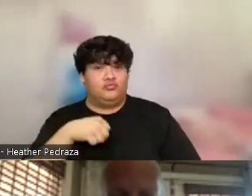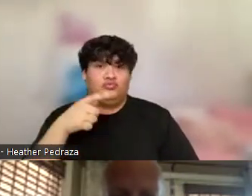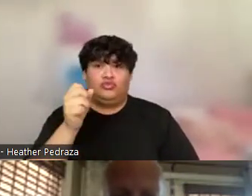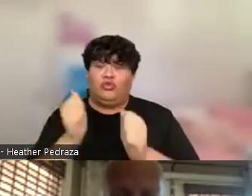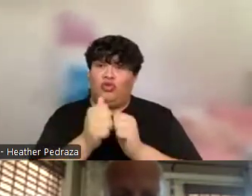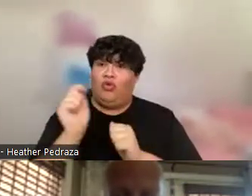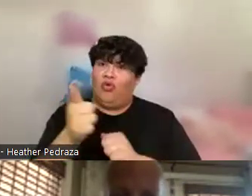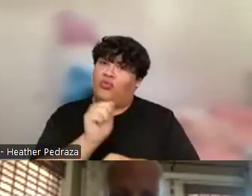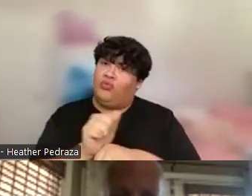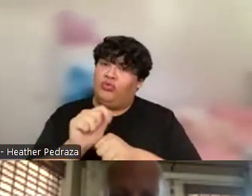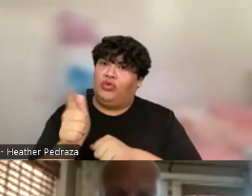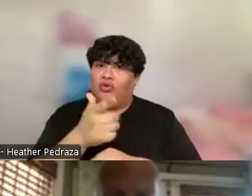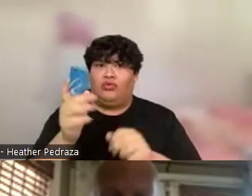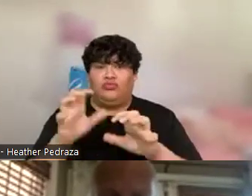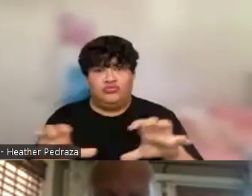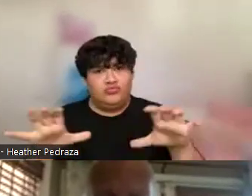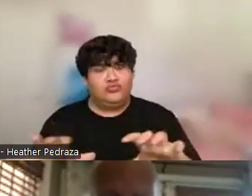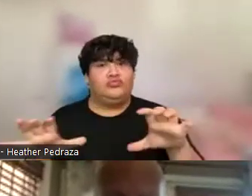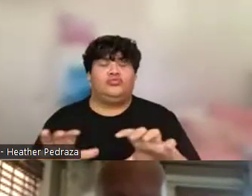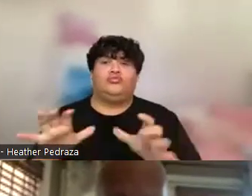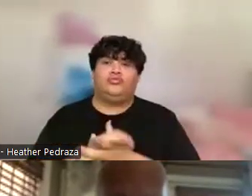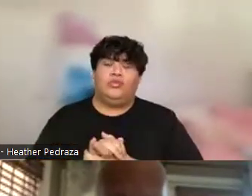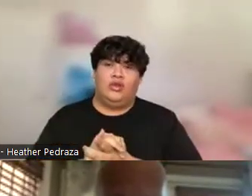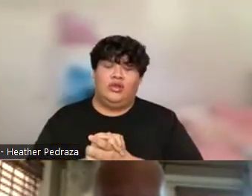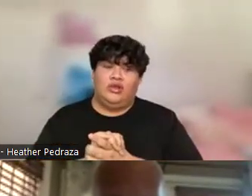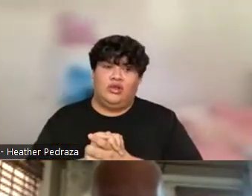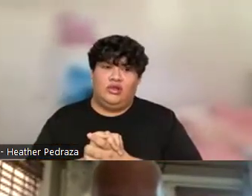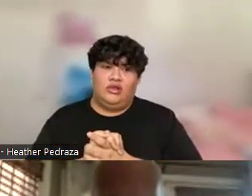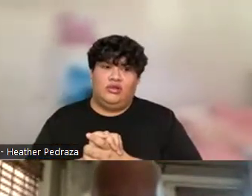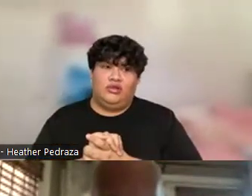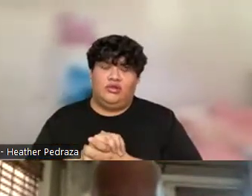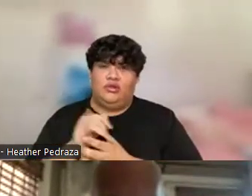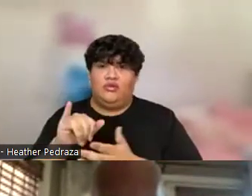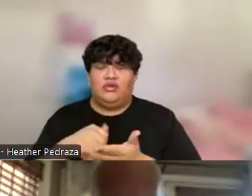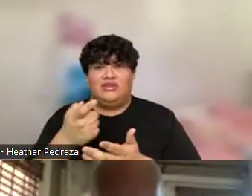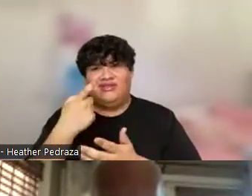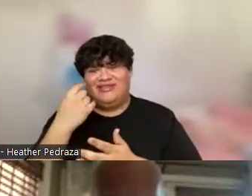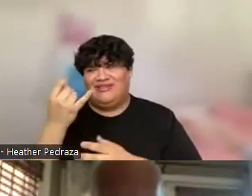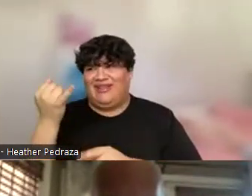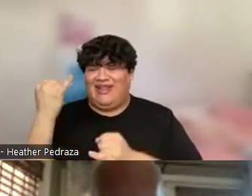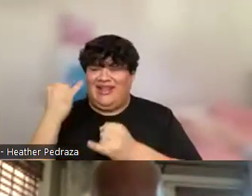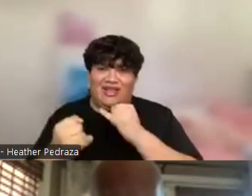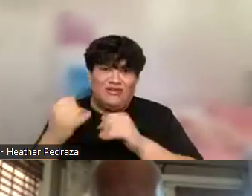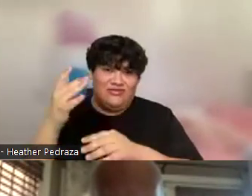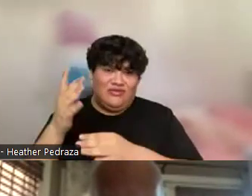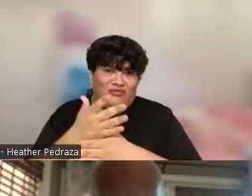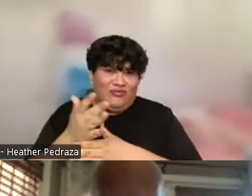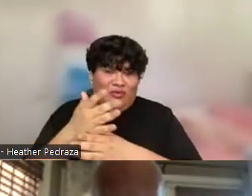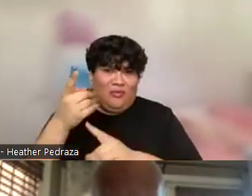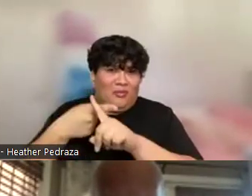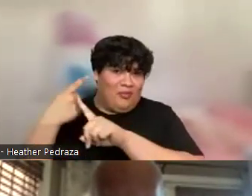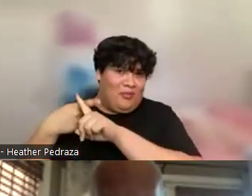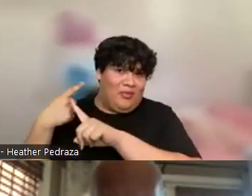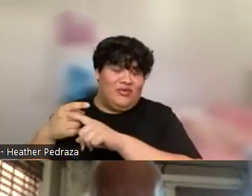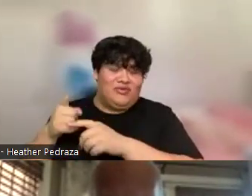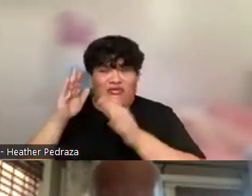already done. We've been just in the last few months focusing on